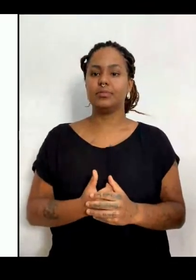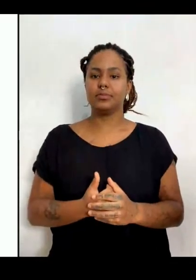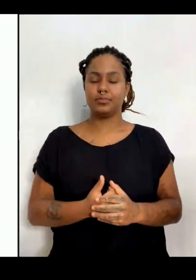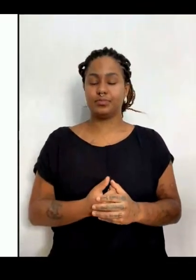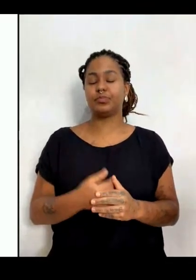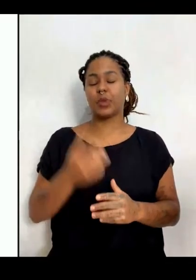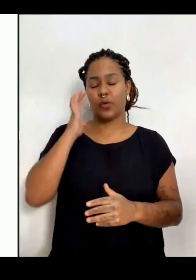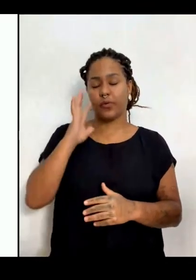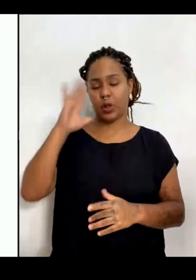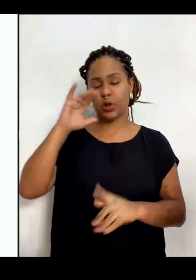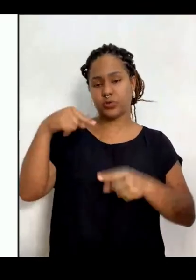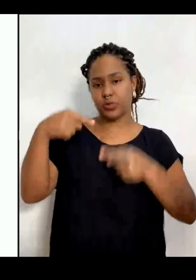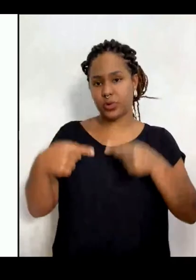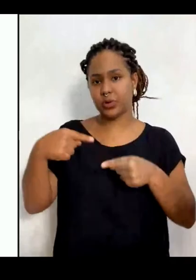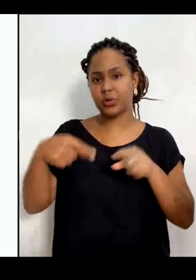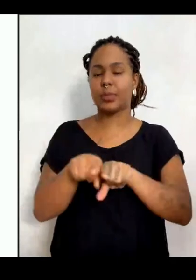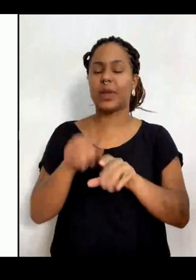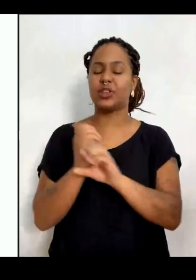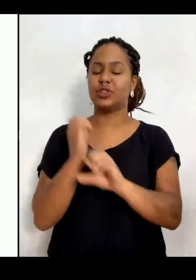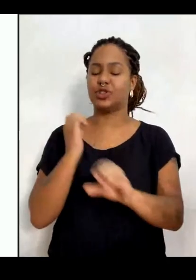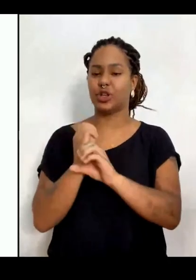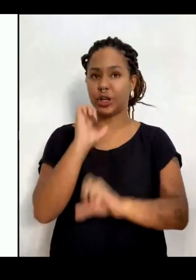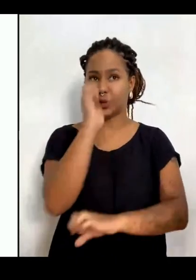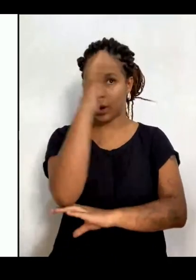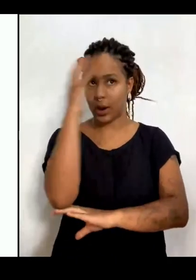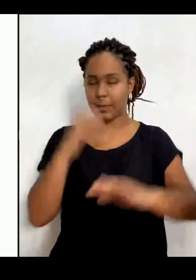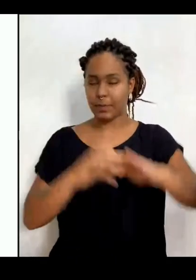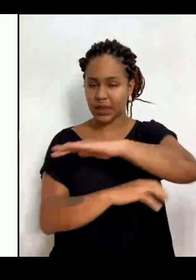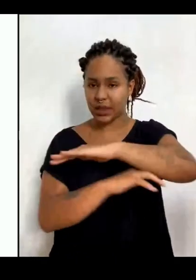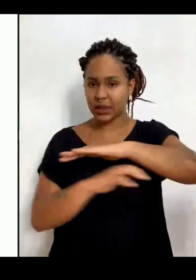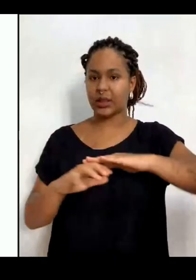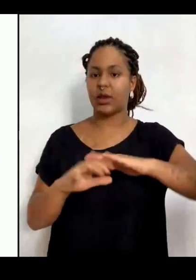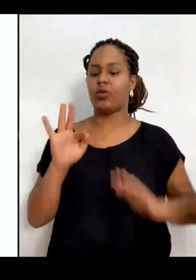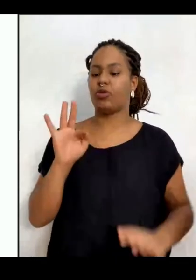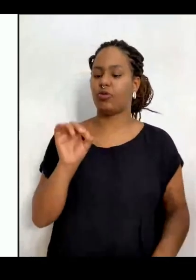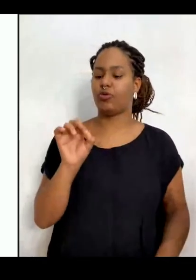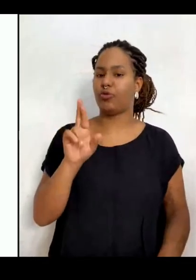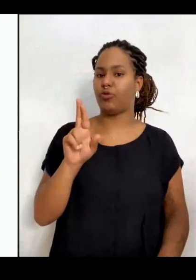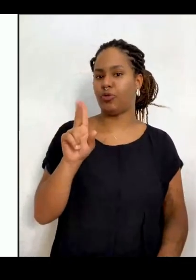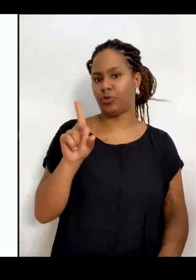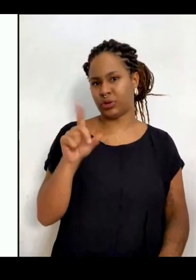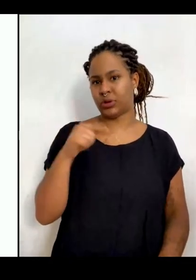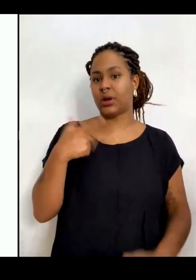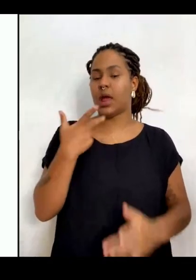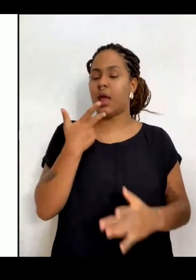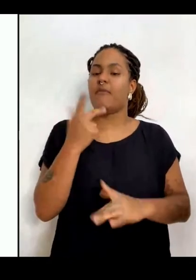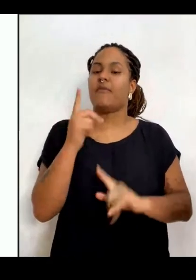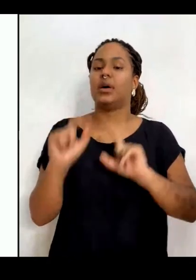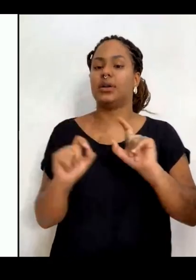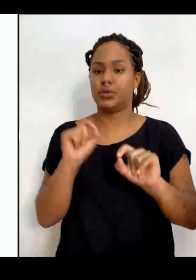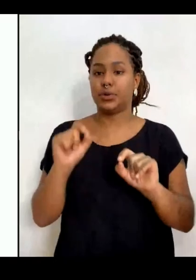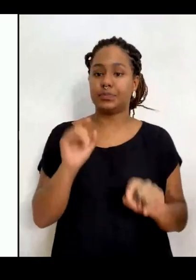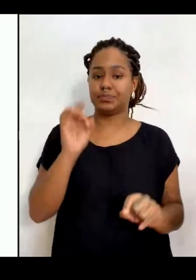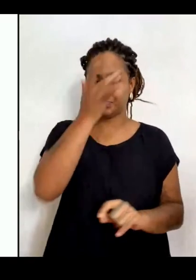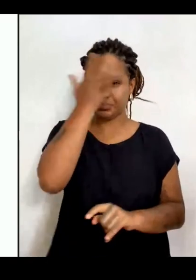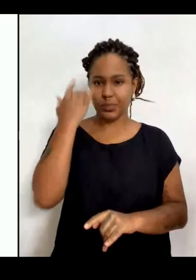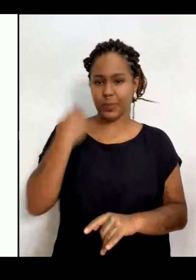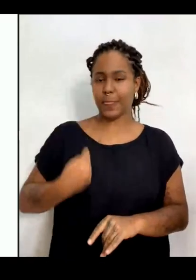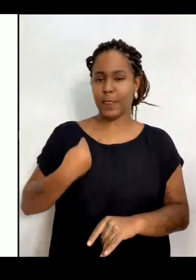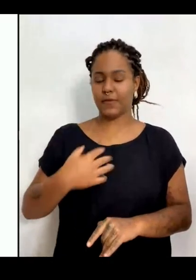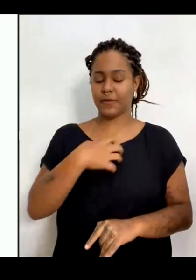in the case of his writing both of humans living differently as well as of nature evokes what he calls alteroside